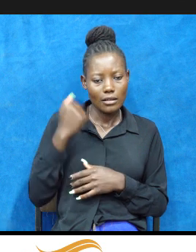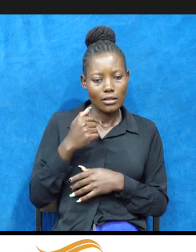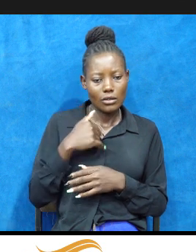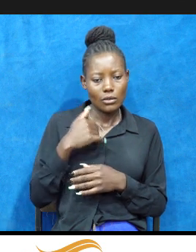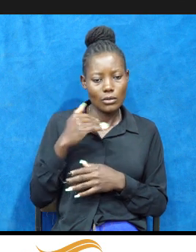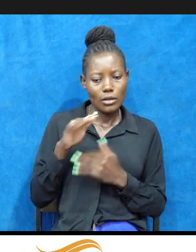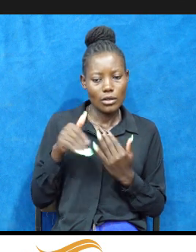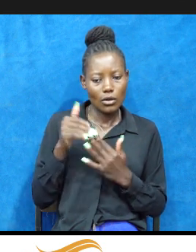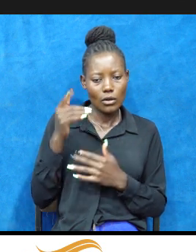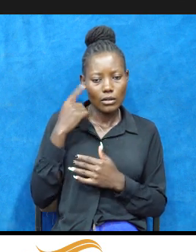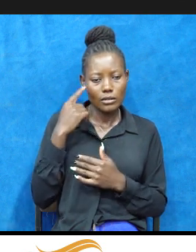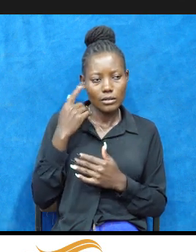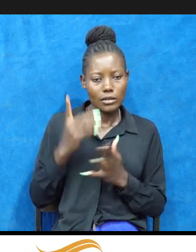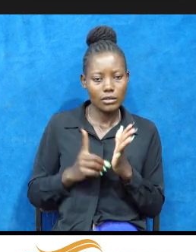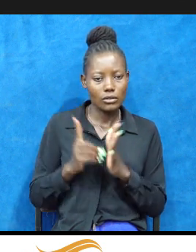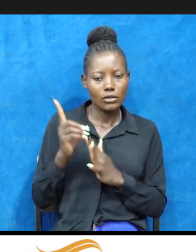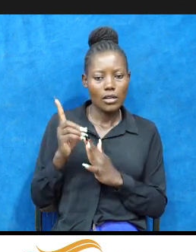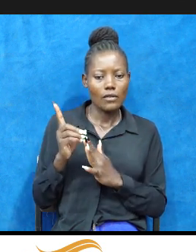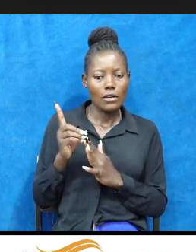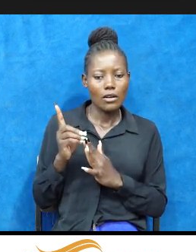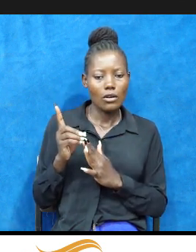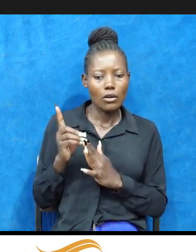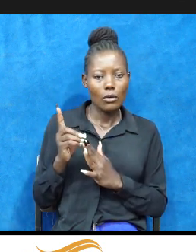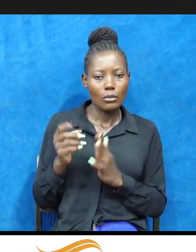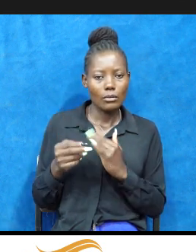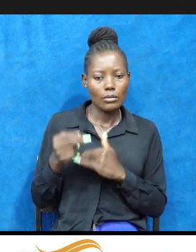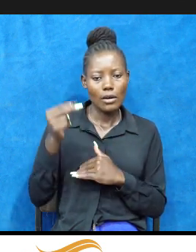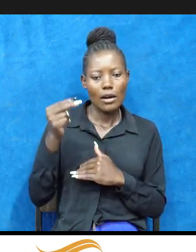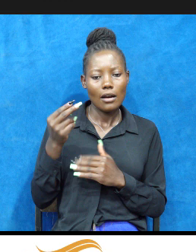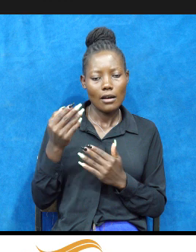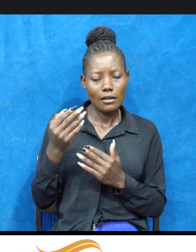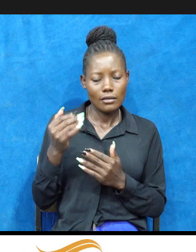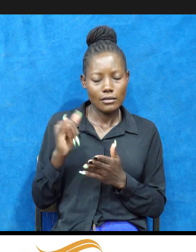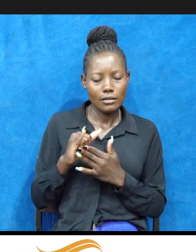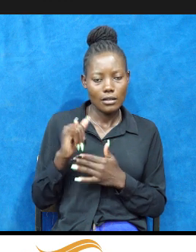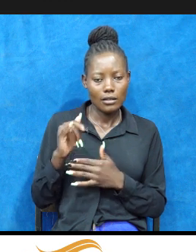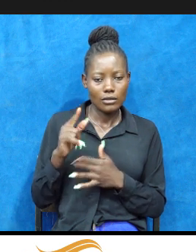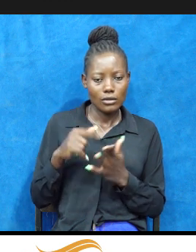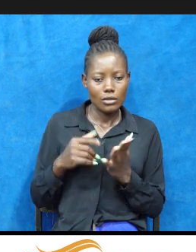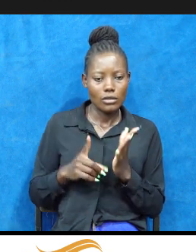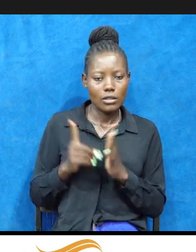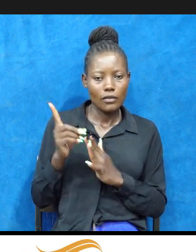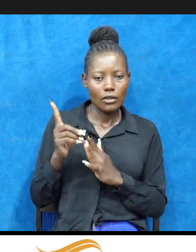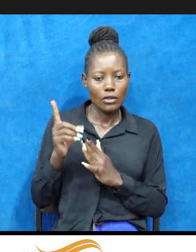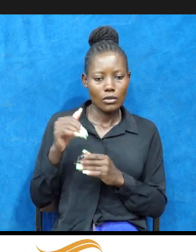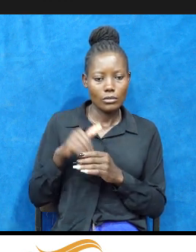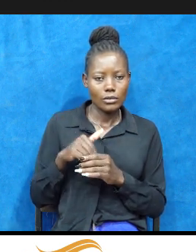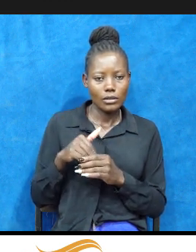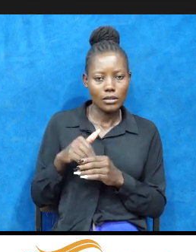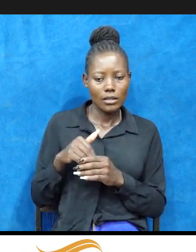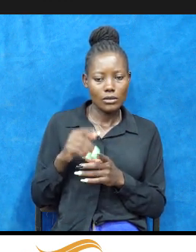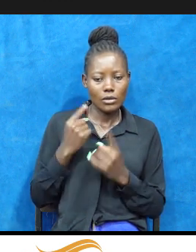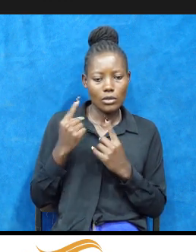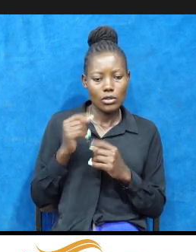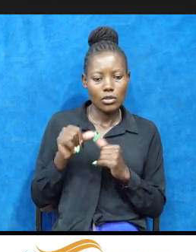how important it is to develop a high rate of force development. Well, that's what that develops there. And absolutely, we talked